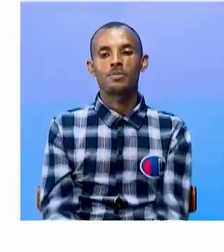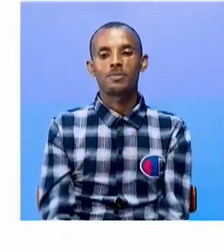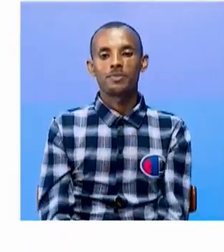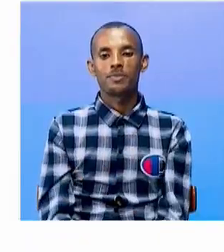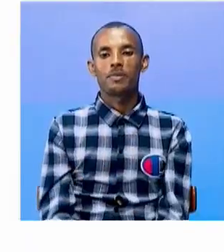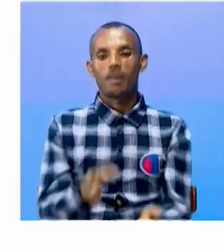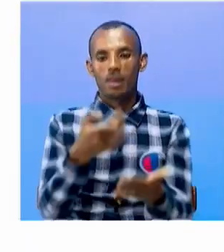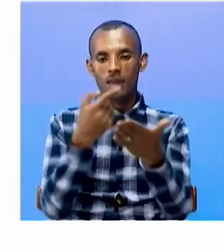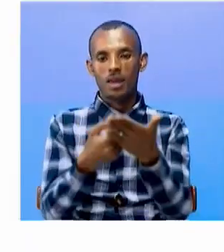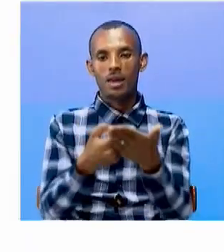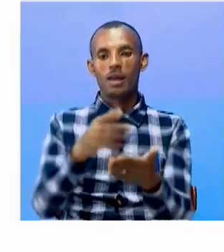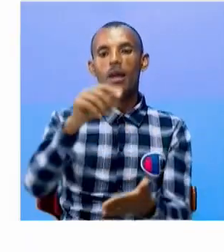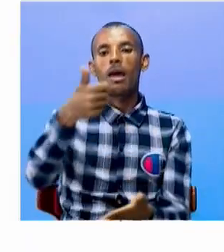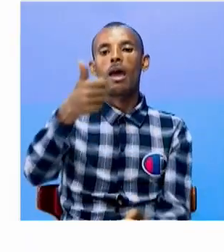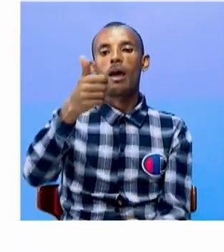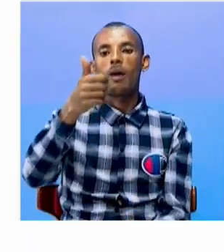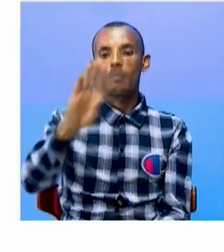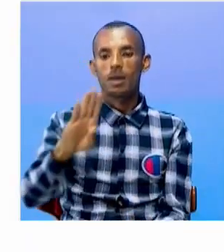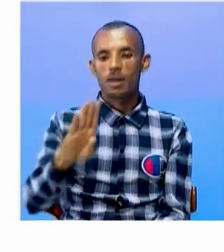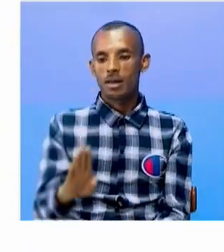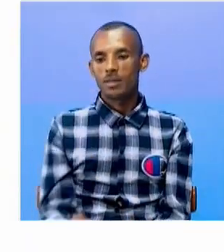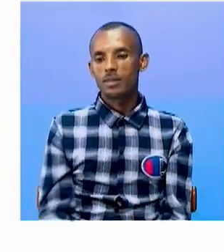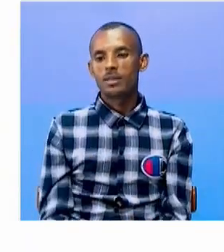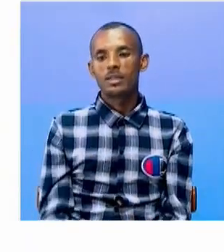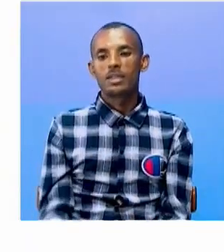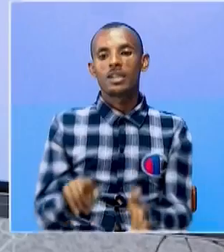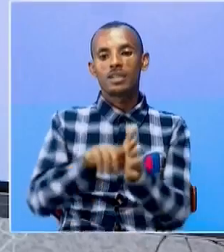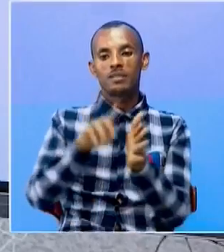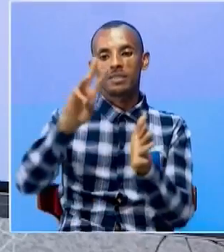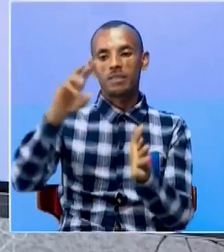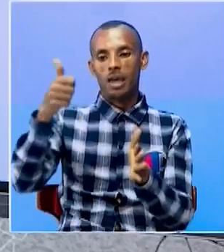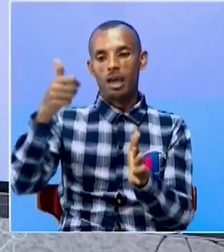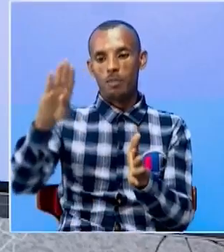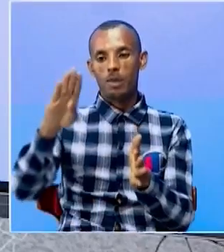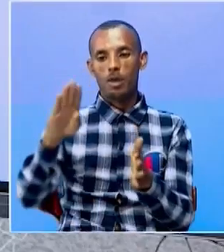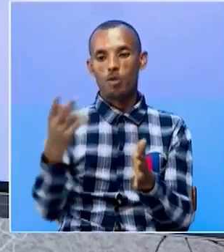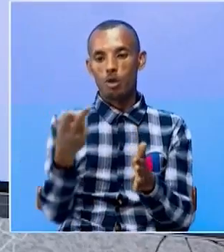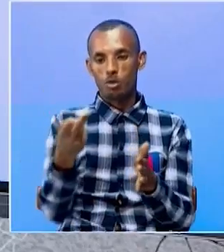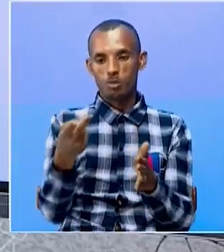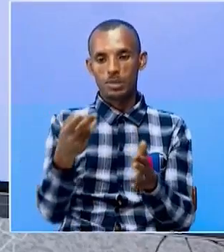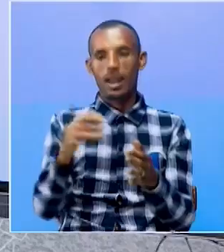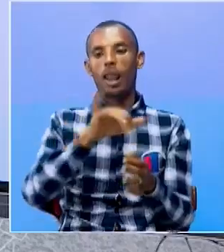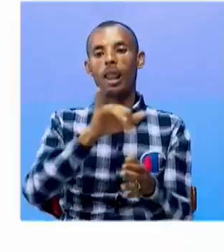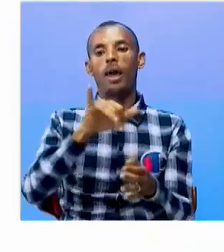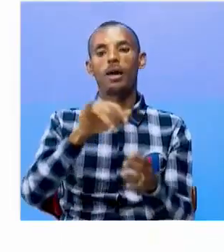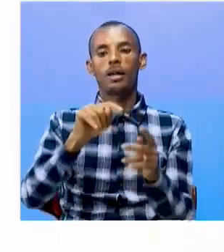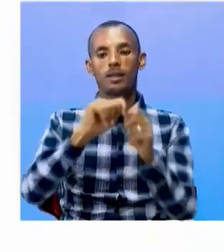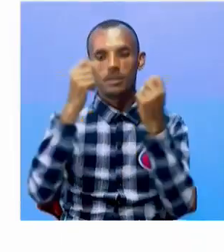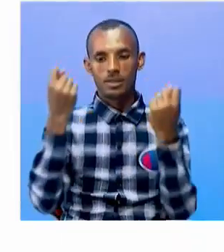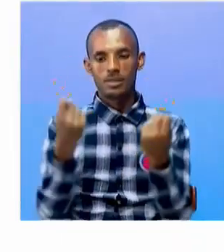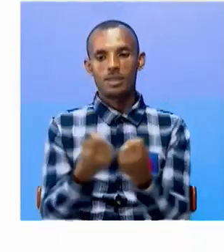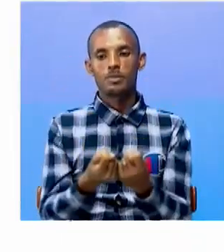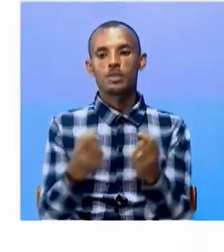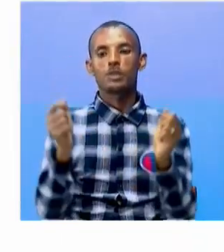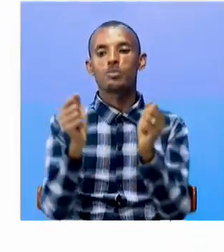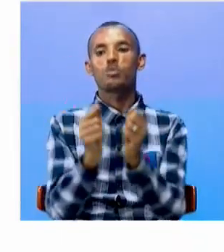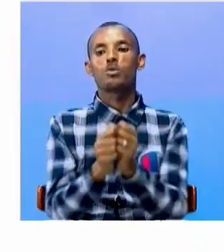Here, AB and AB are like terms, so let's put them together.